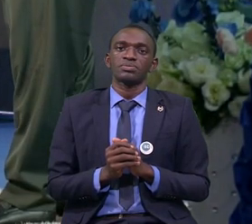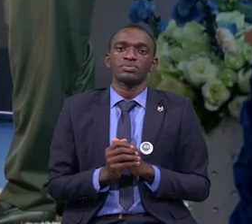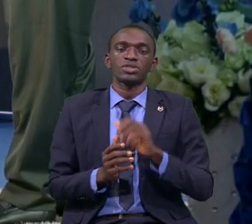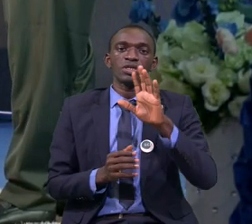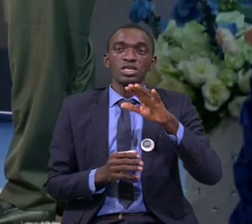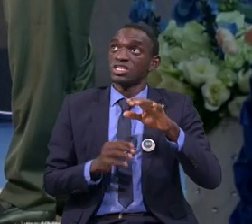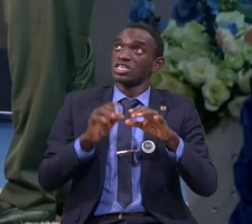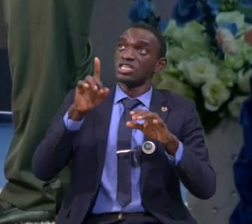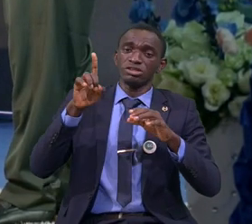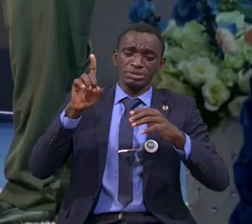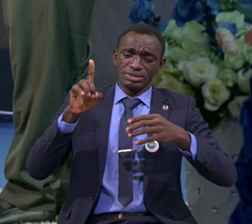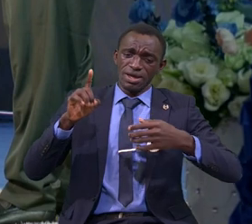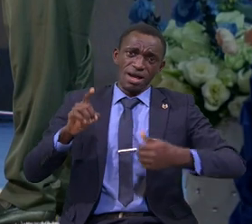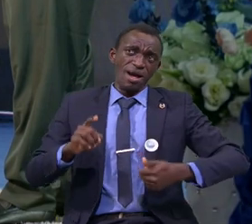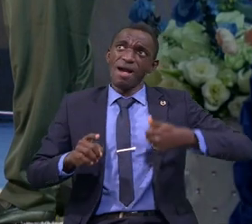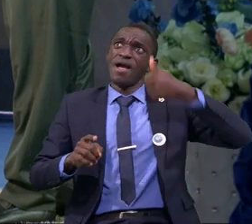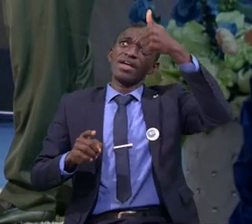High and lifted up.